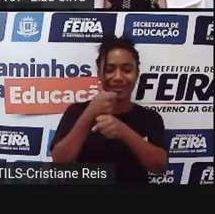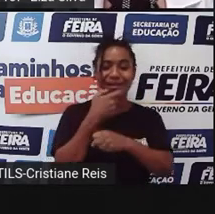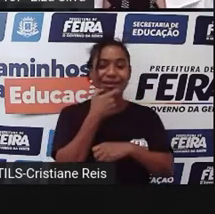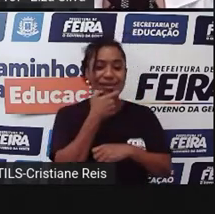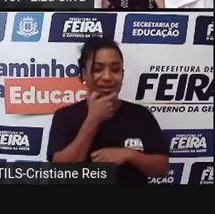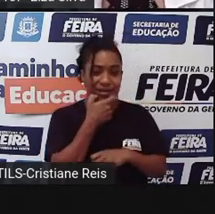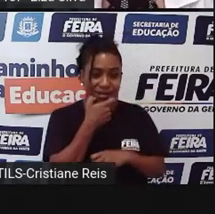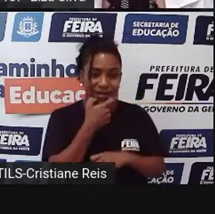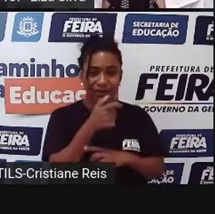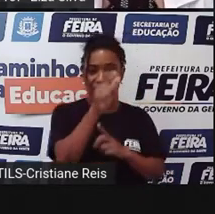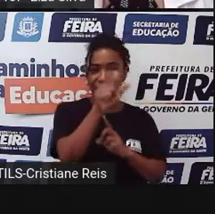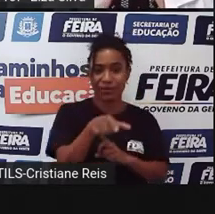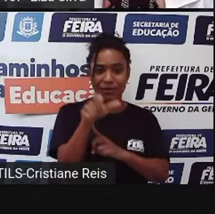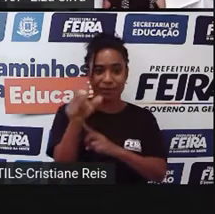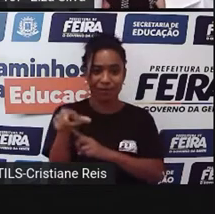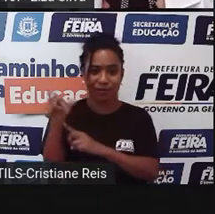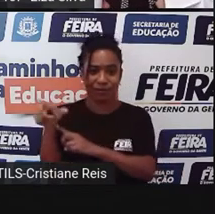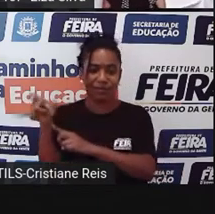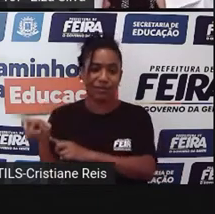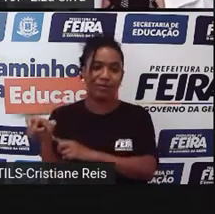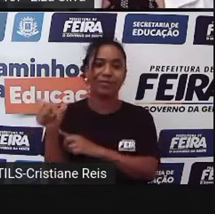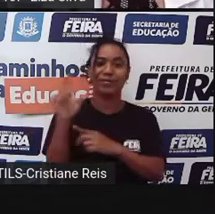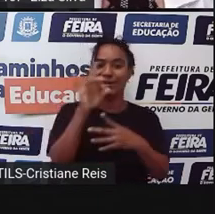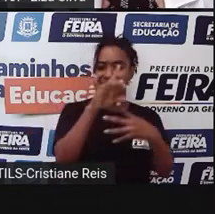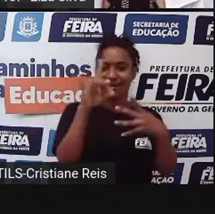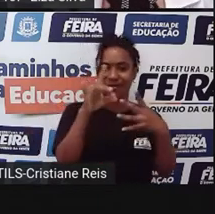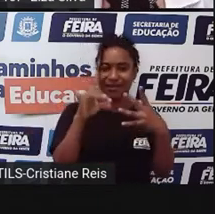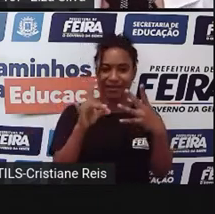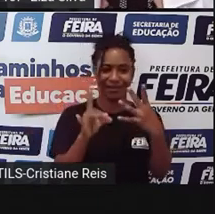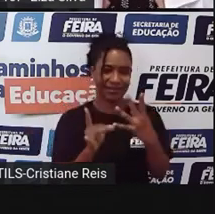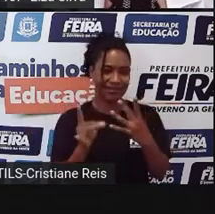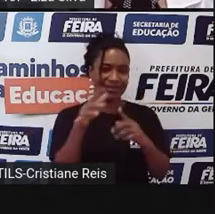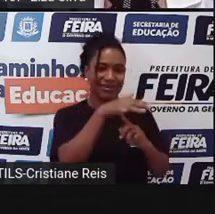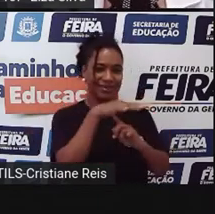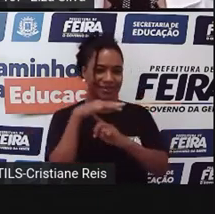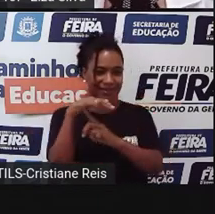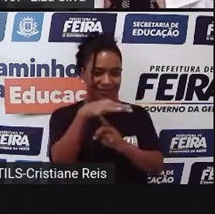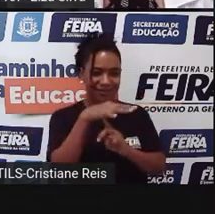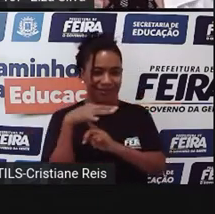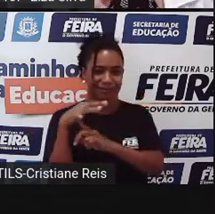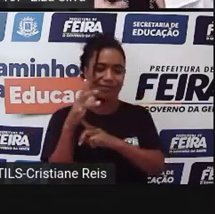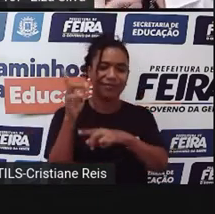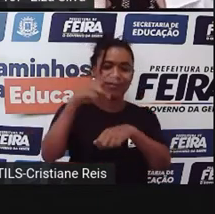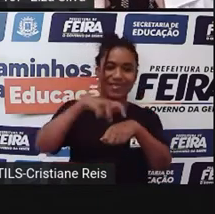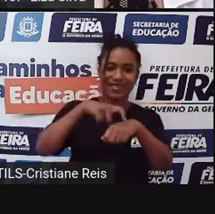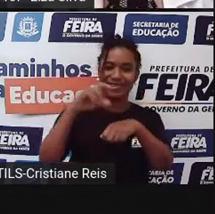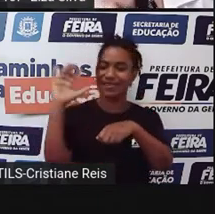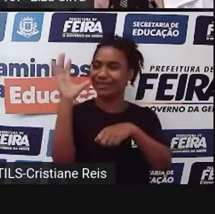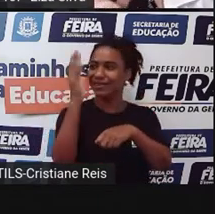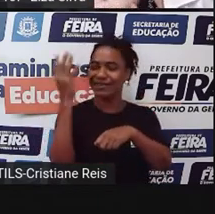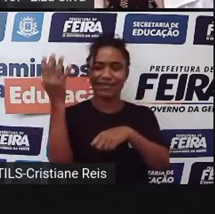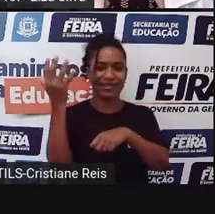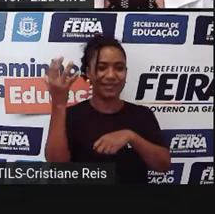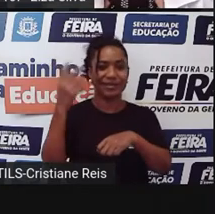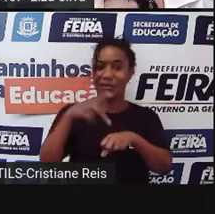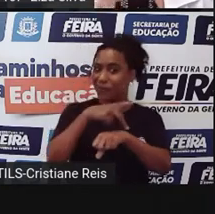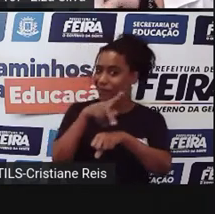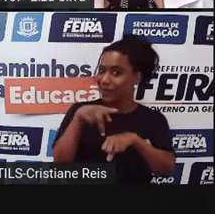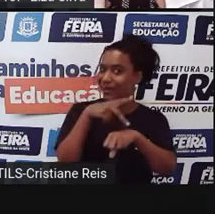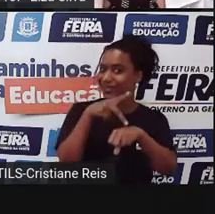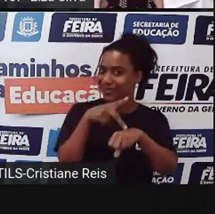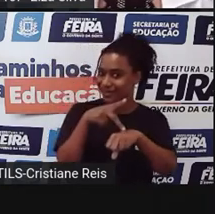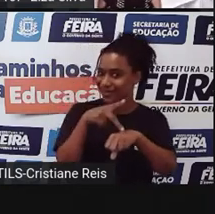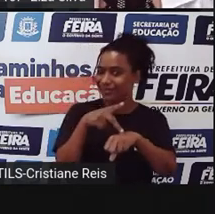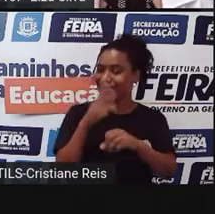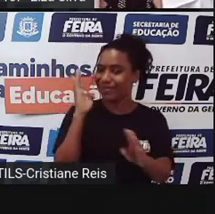personagens desse vídeo se expressam se referindo ao tempo neste país que eu não vou dizer o nome